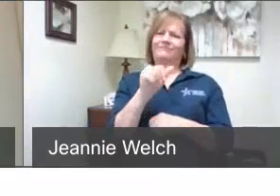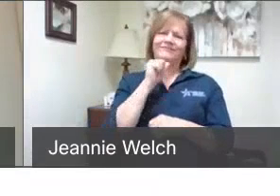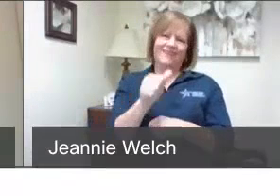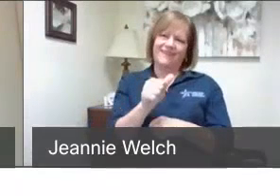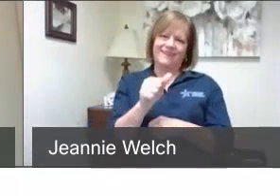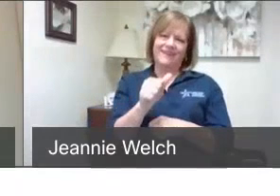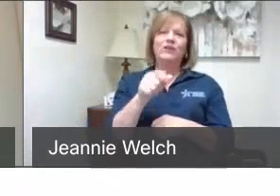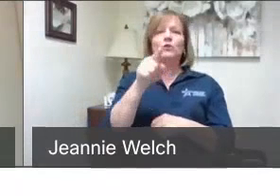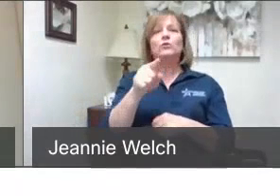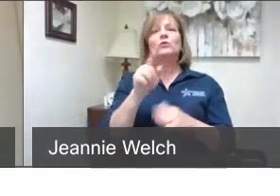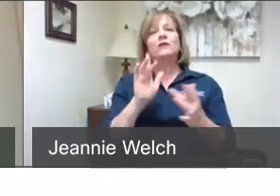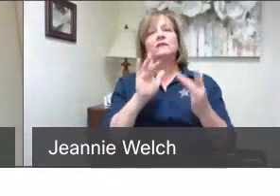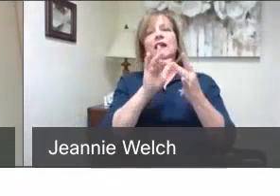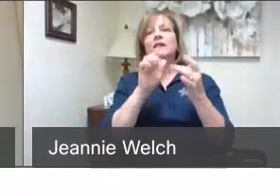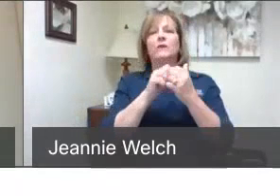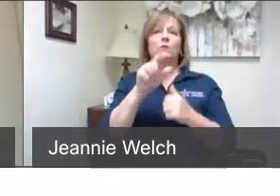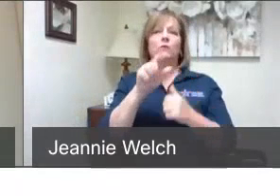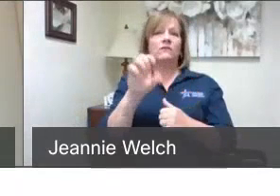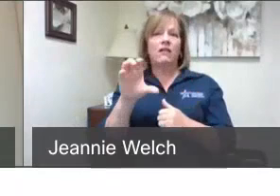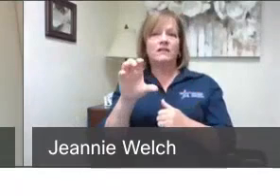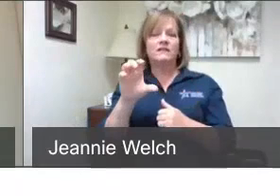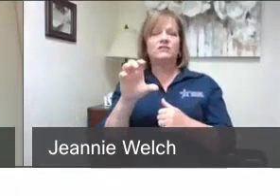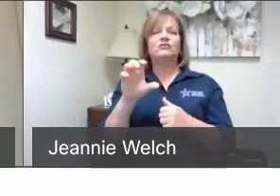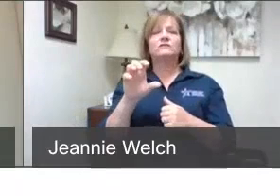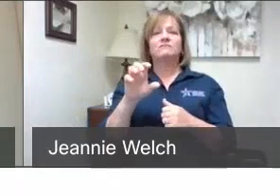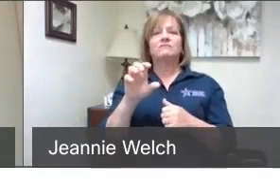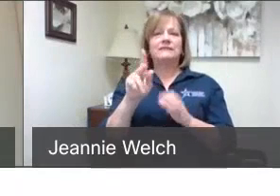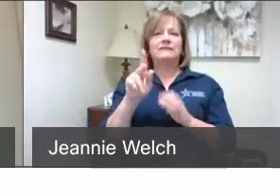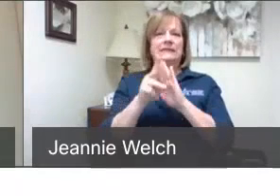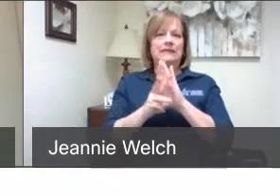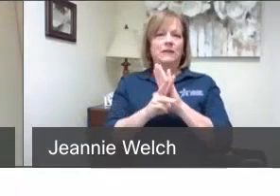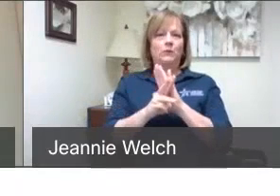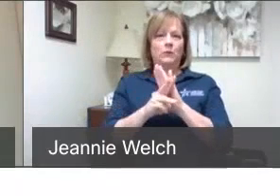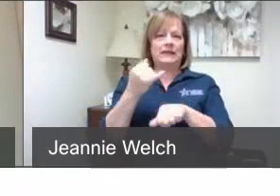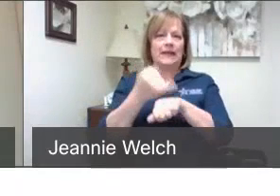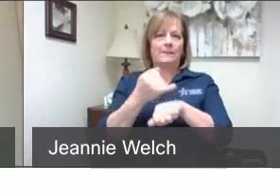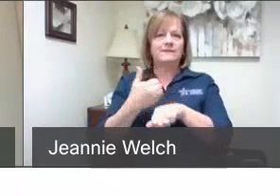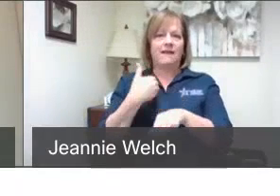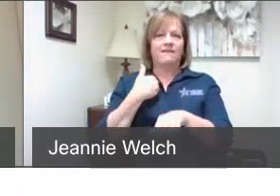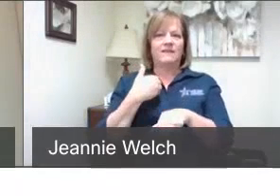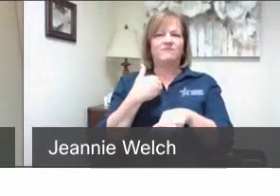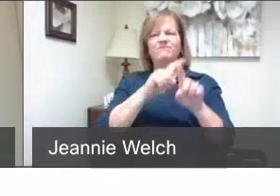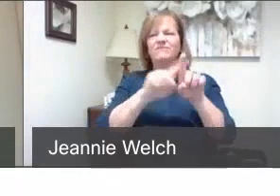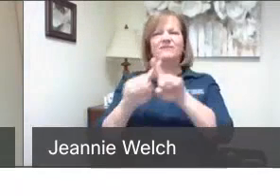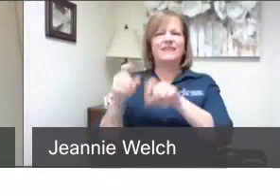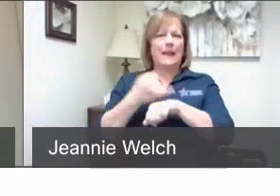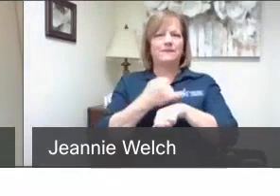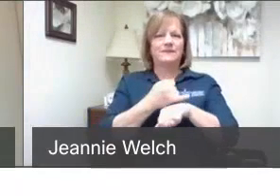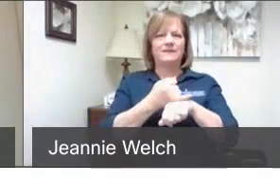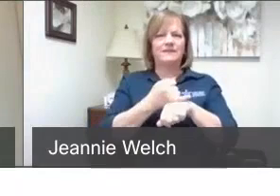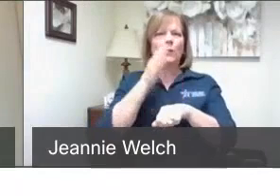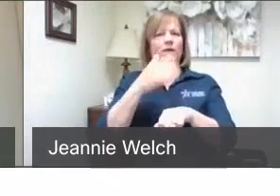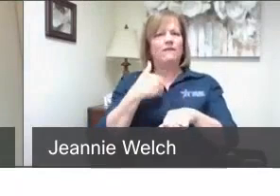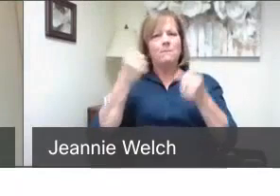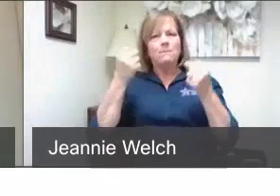our Kingwood campus, we have a lot of different organizations and people that will help you. So